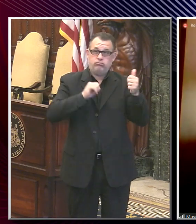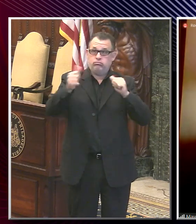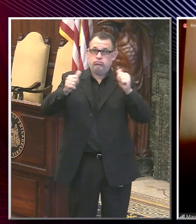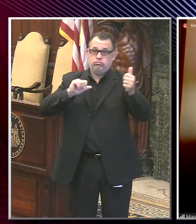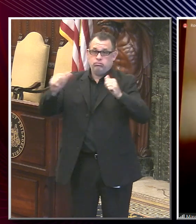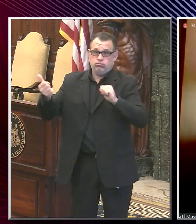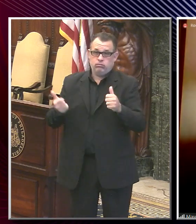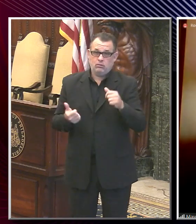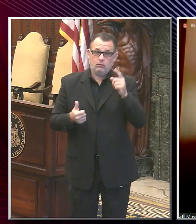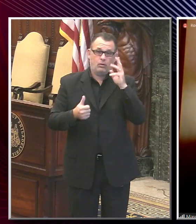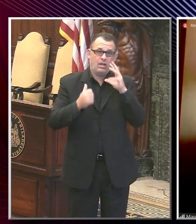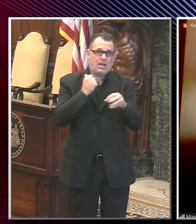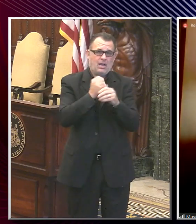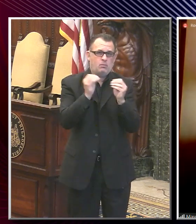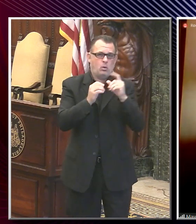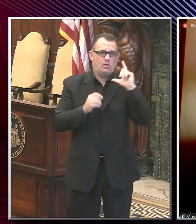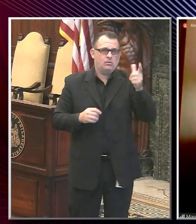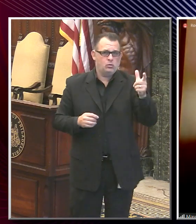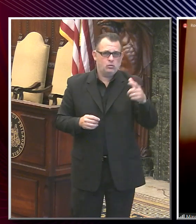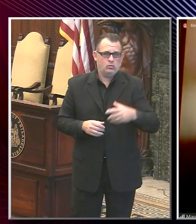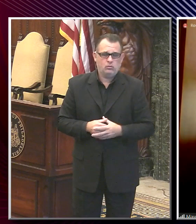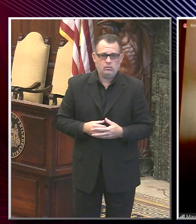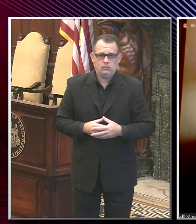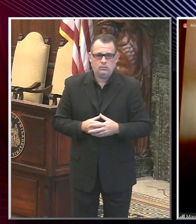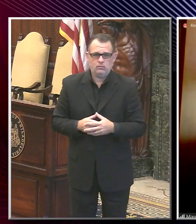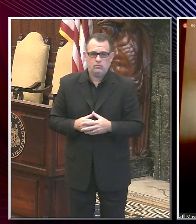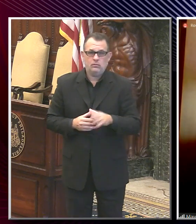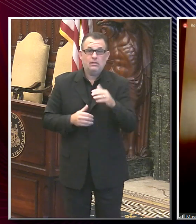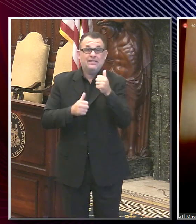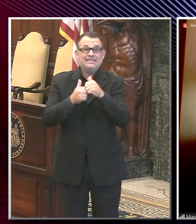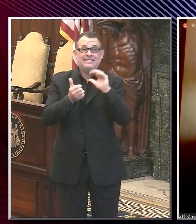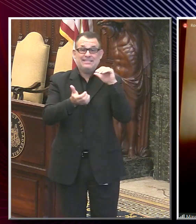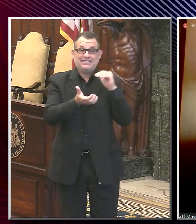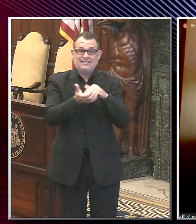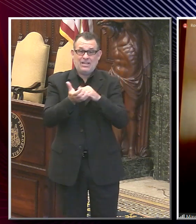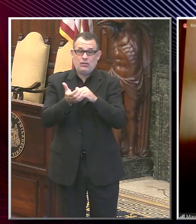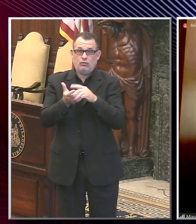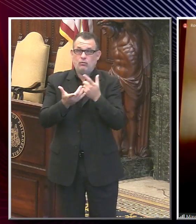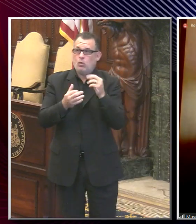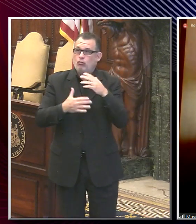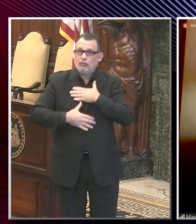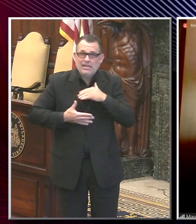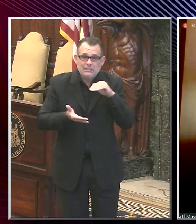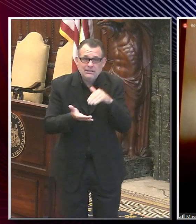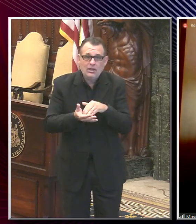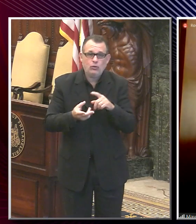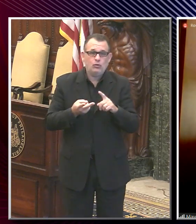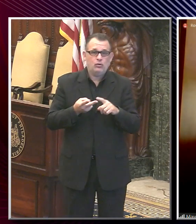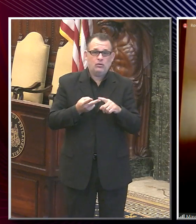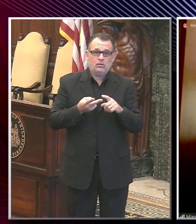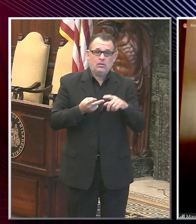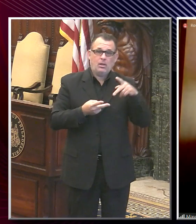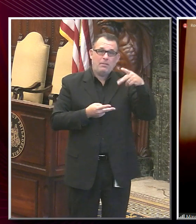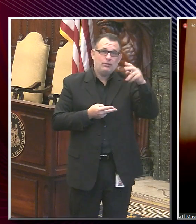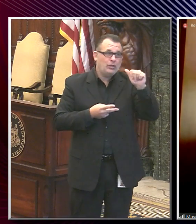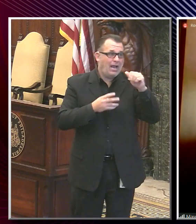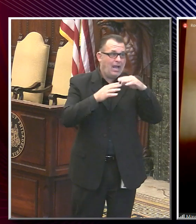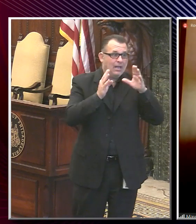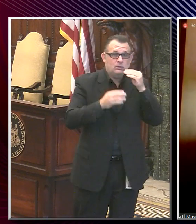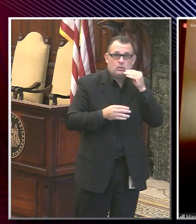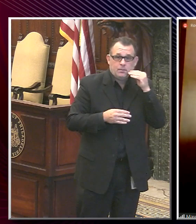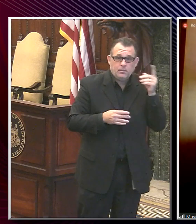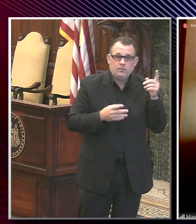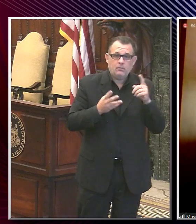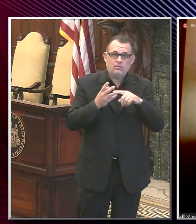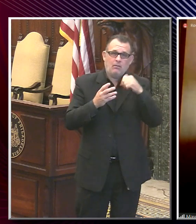as we speak. These centers will be located at rec centers, libraries, and Philadelphia Housing Authority sites, and will begin